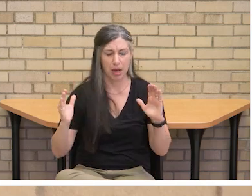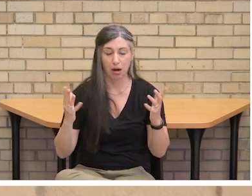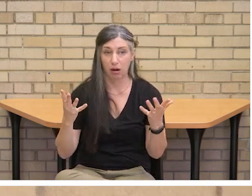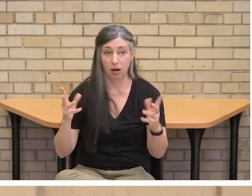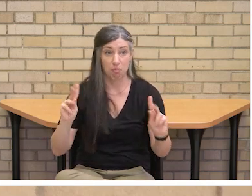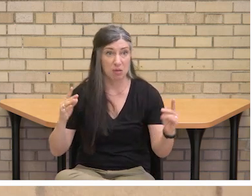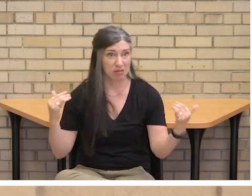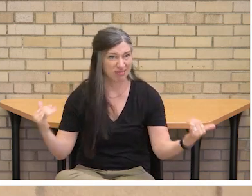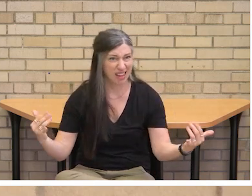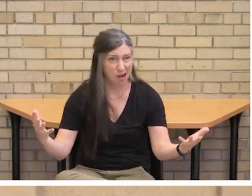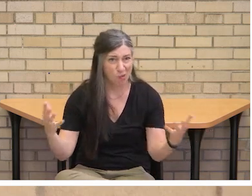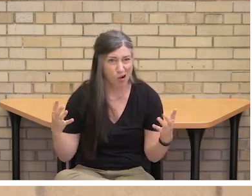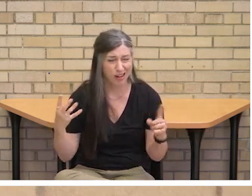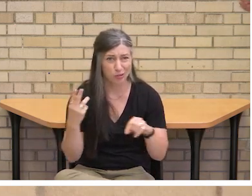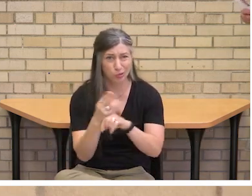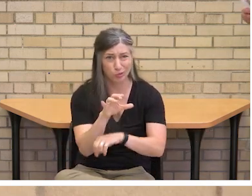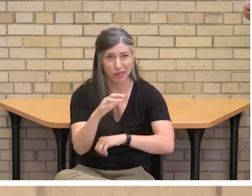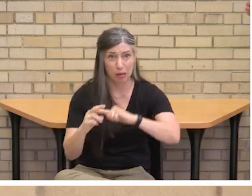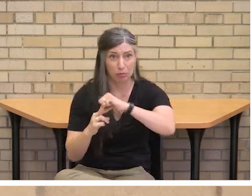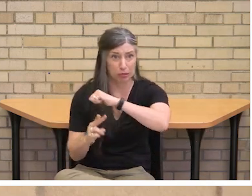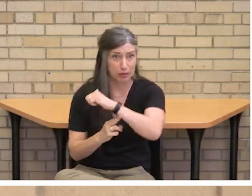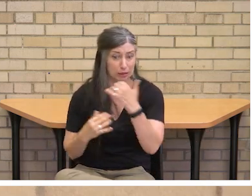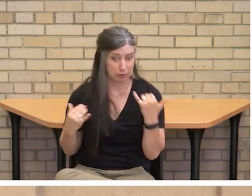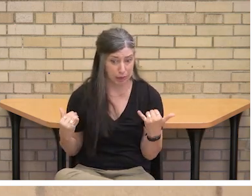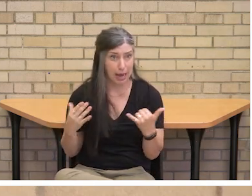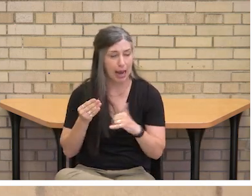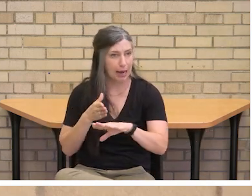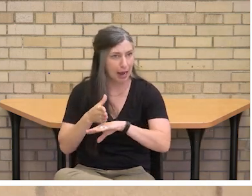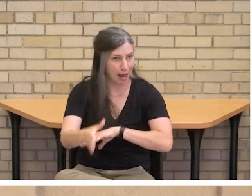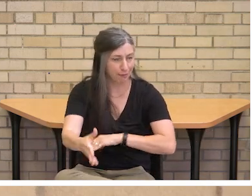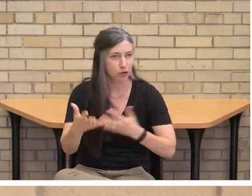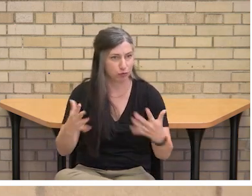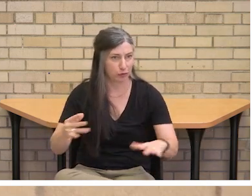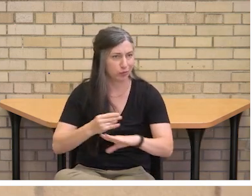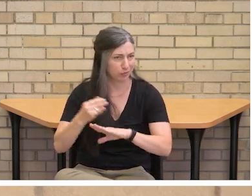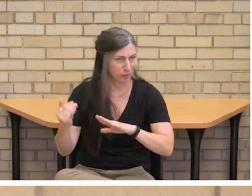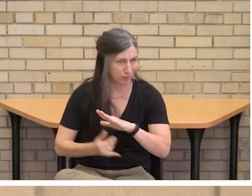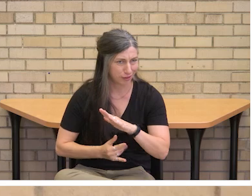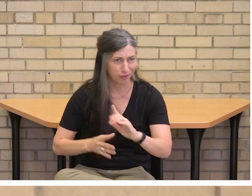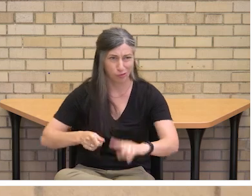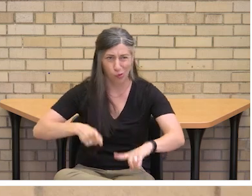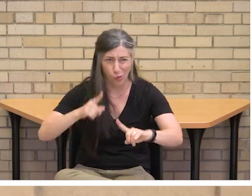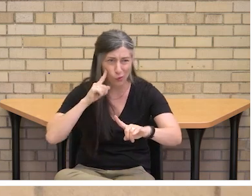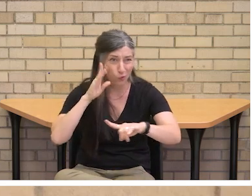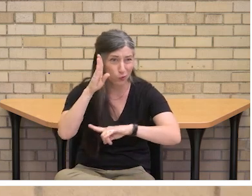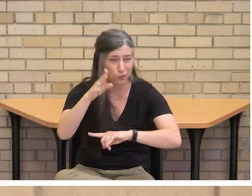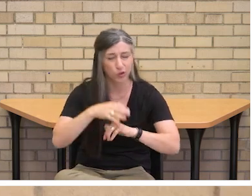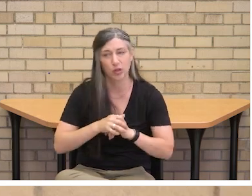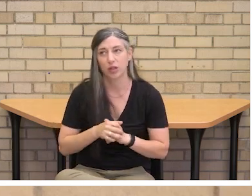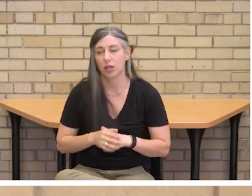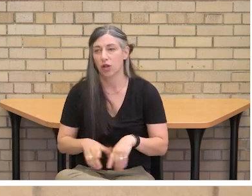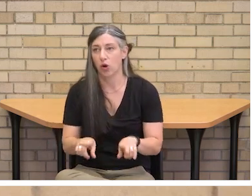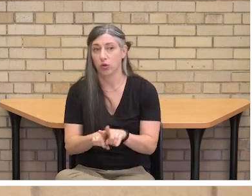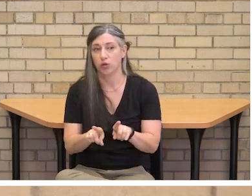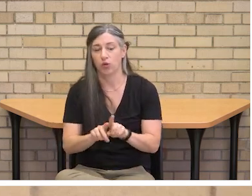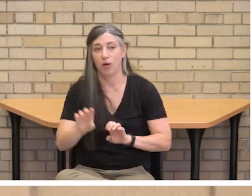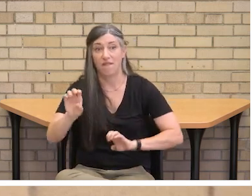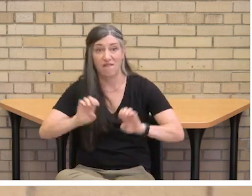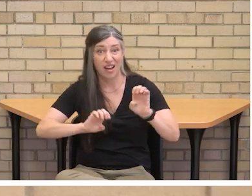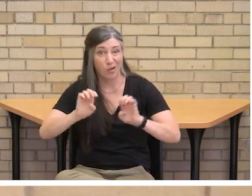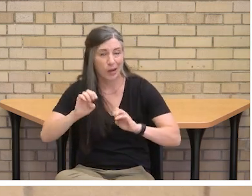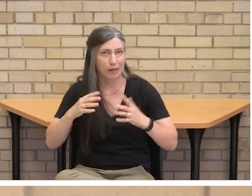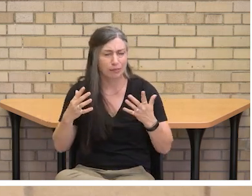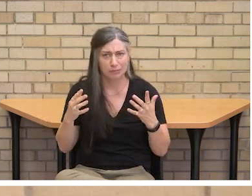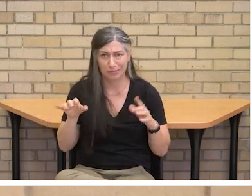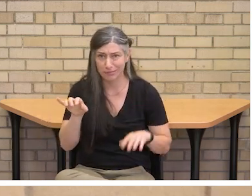would like to get out of the structure tomorrow after a project is completed, and evaluating, can we